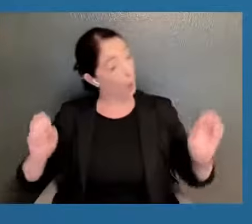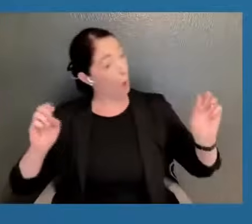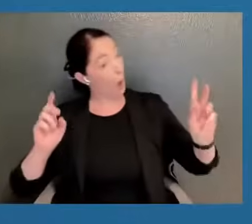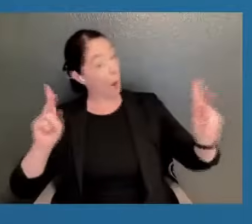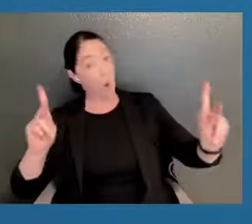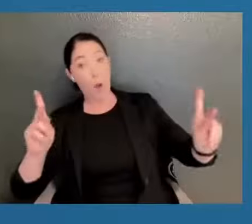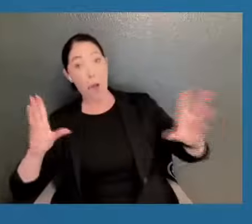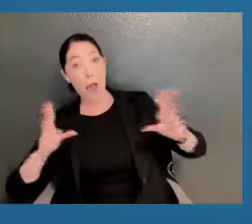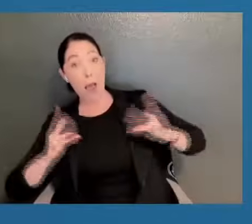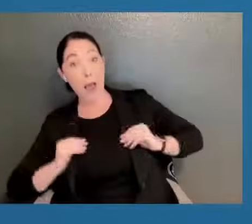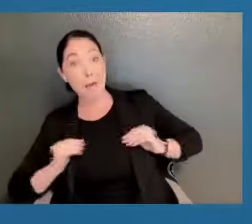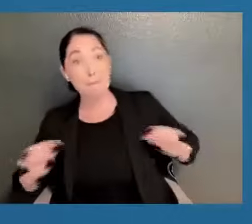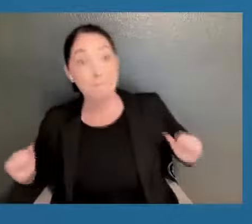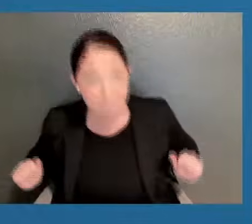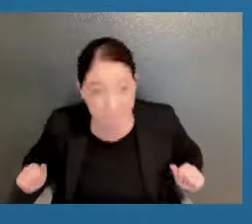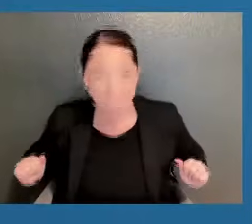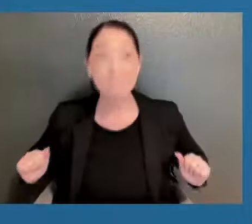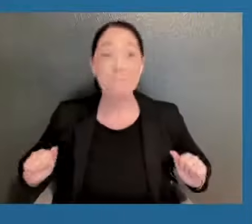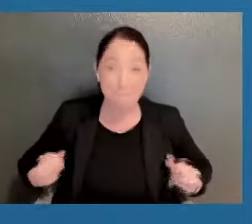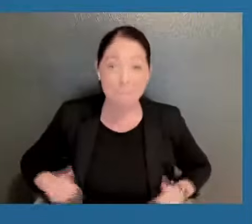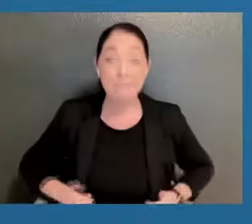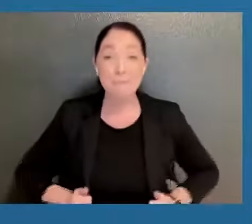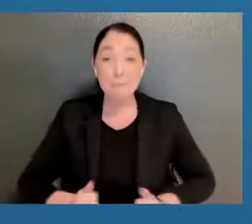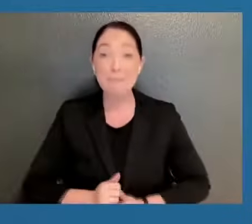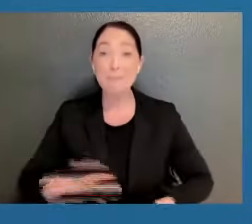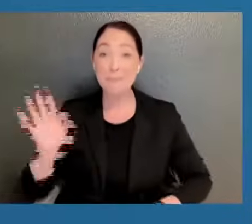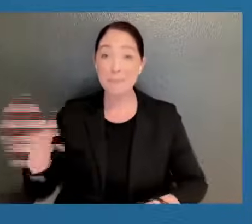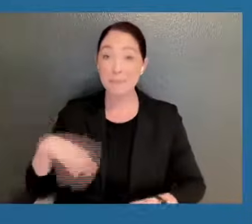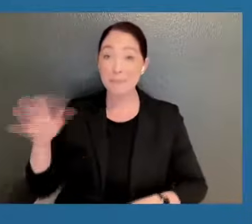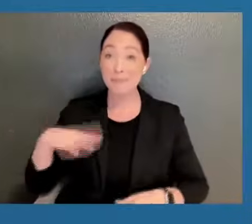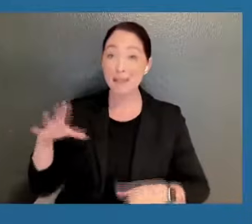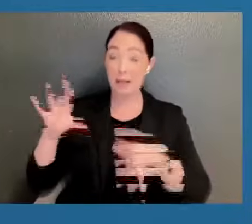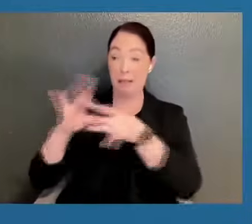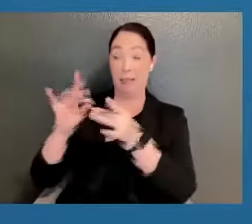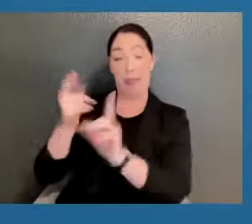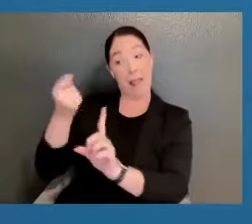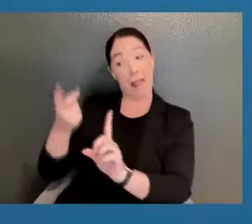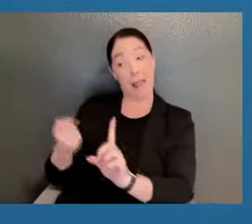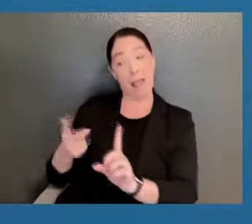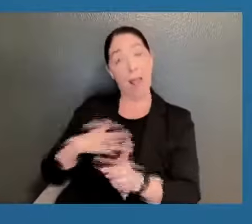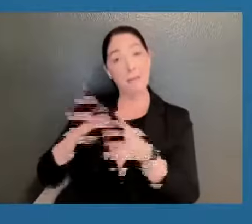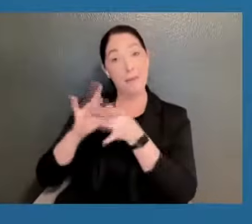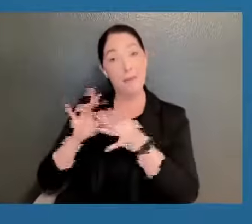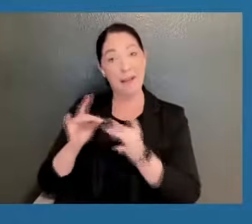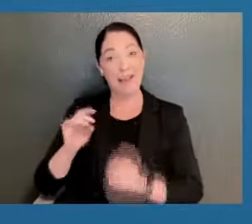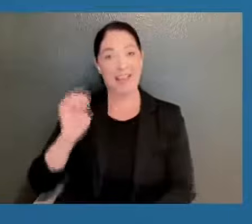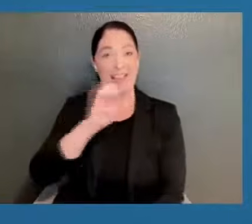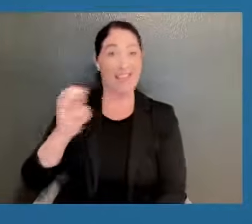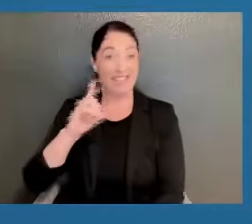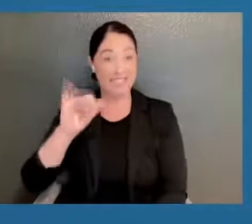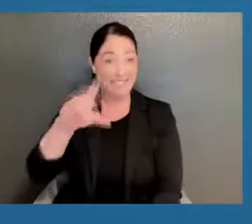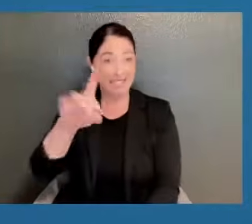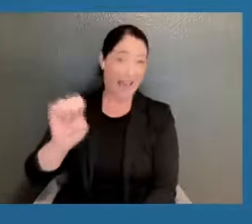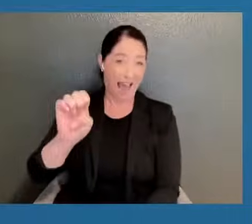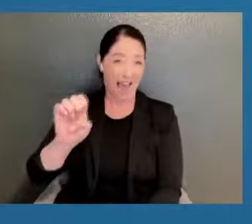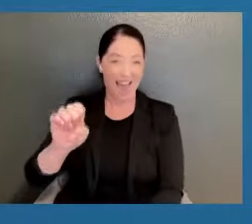choice. Staff, take it out of my remarks. East Side is back.